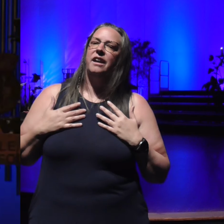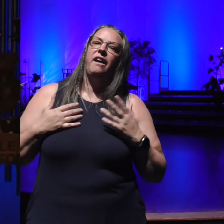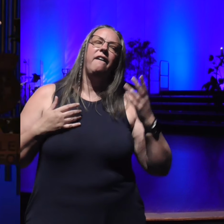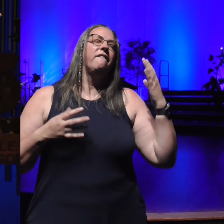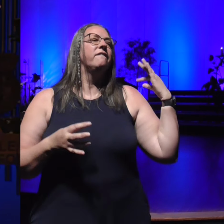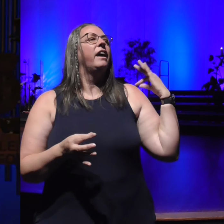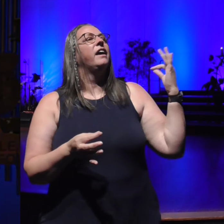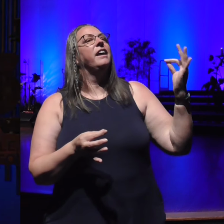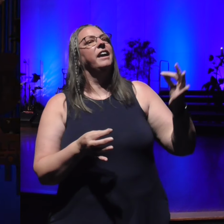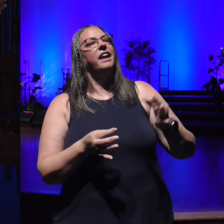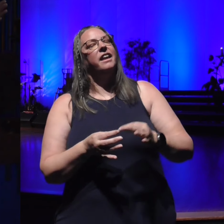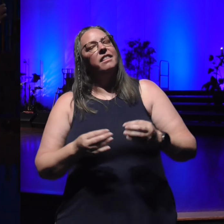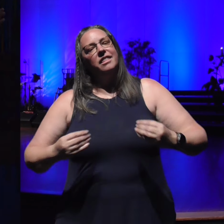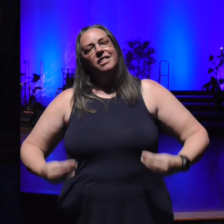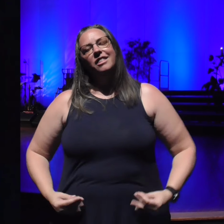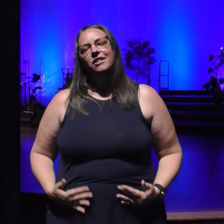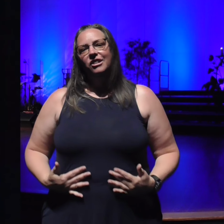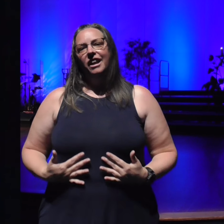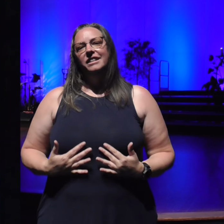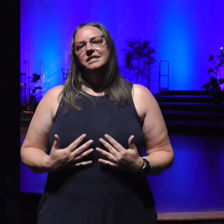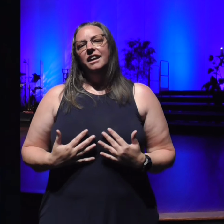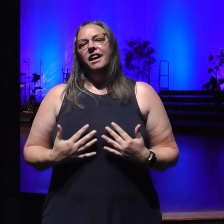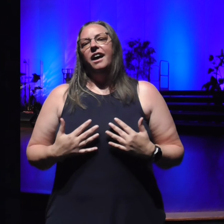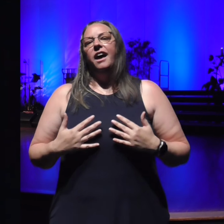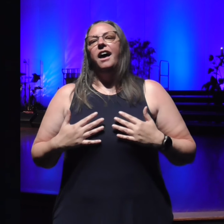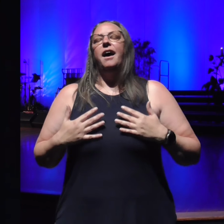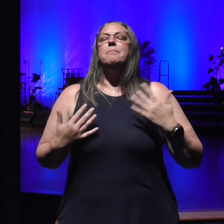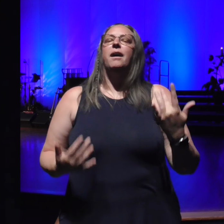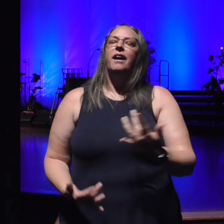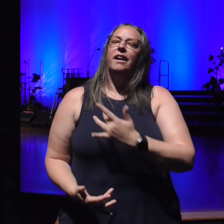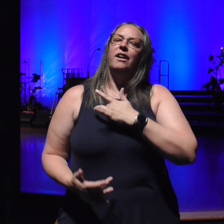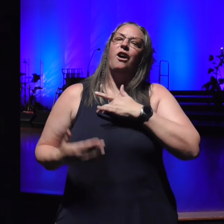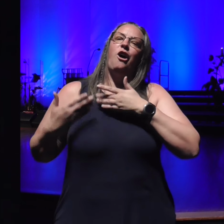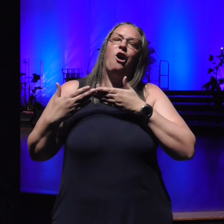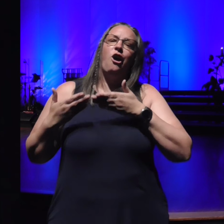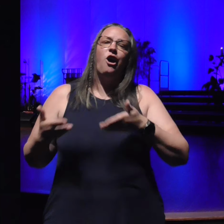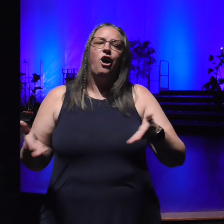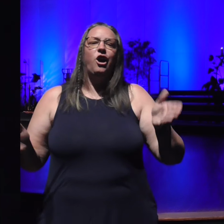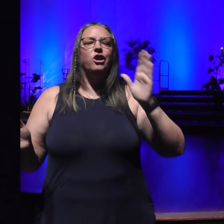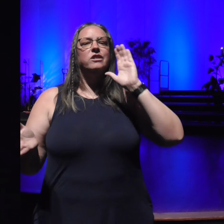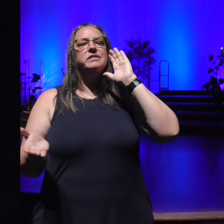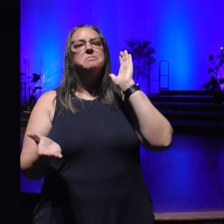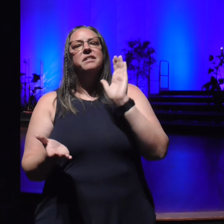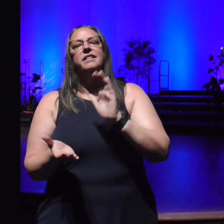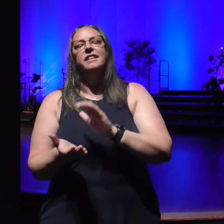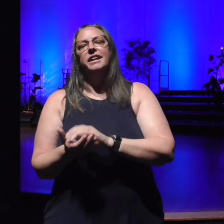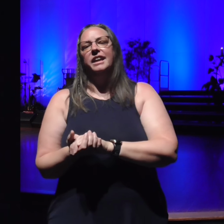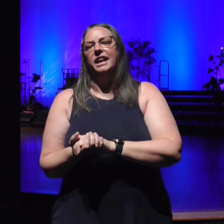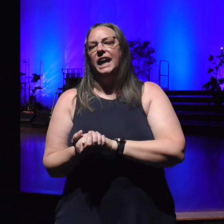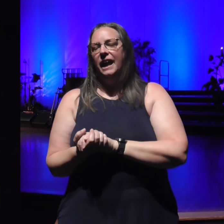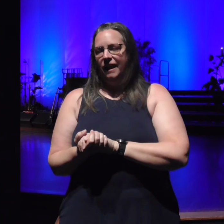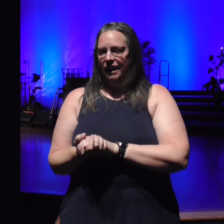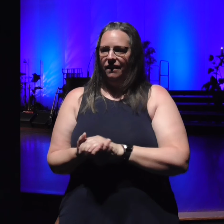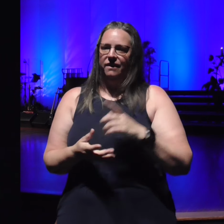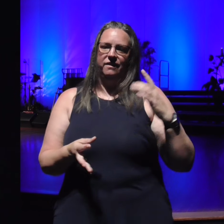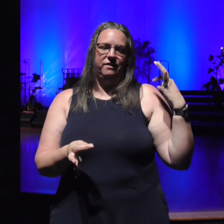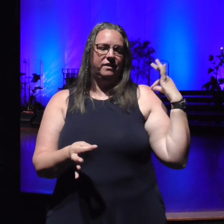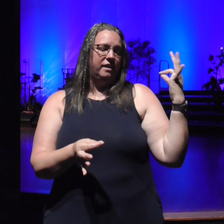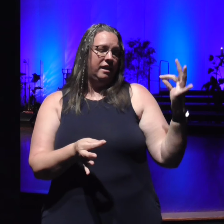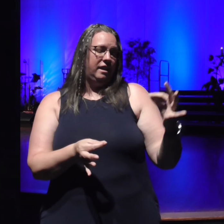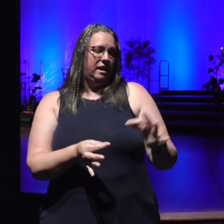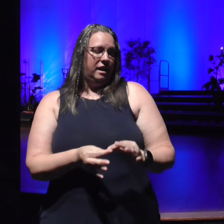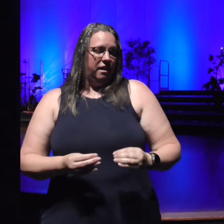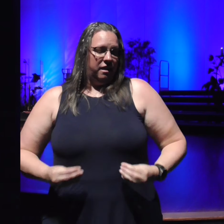Let faith rise up, oh heart, believe. Let